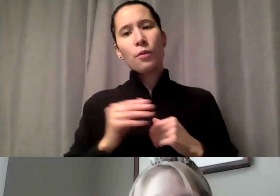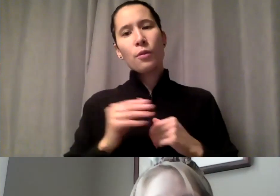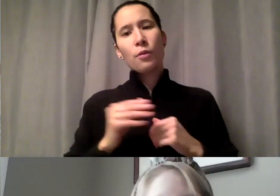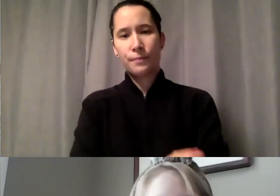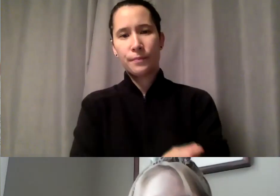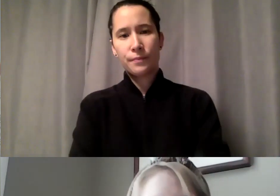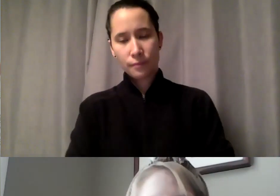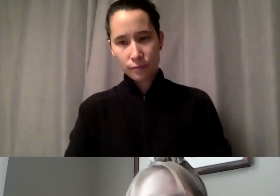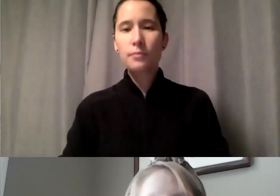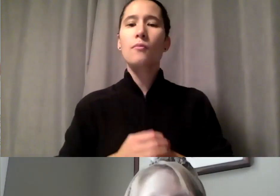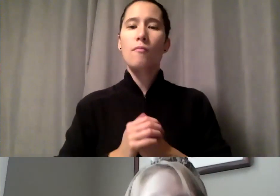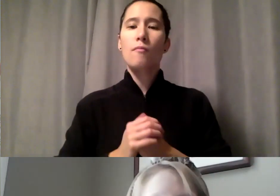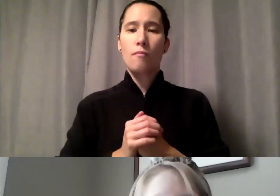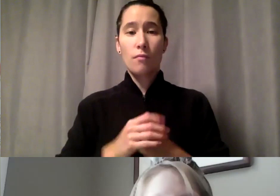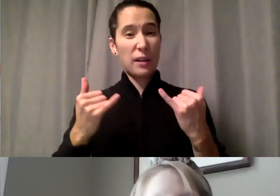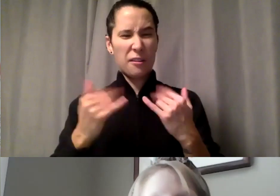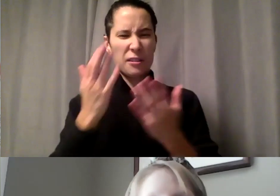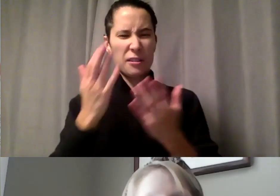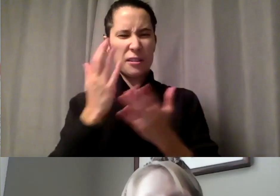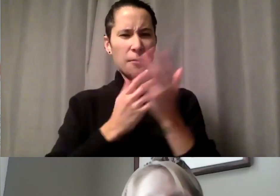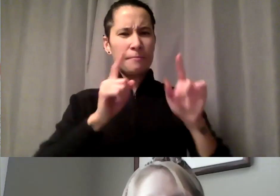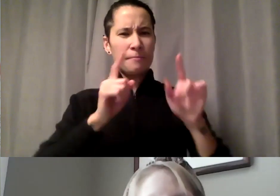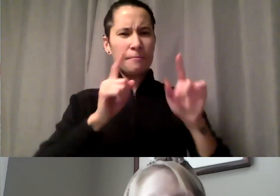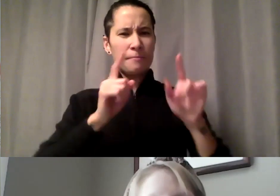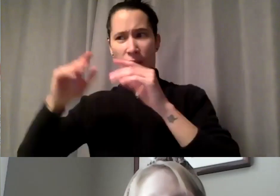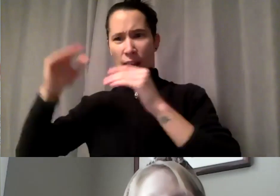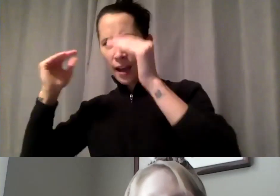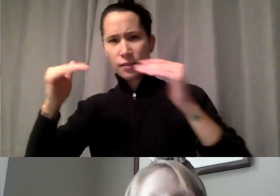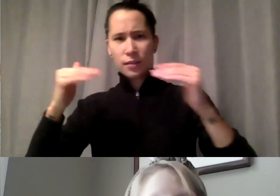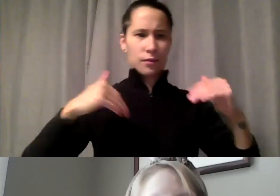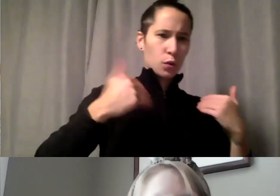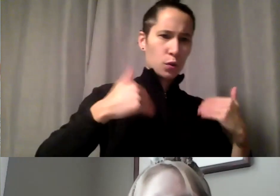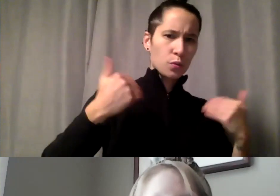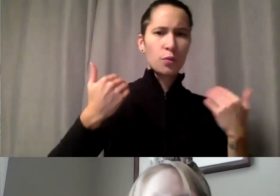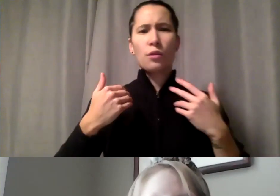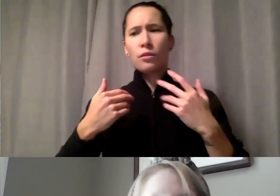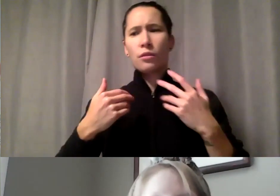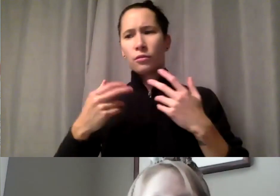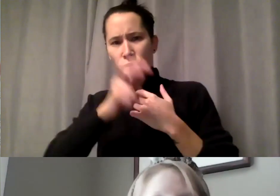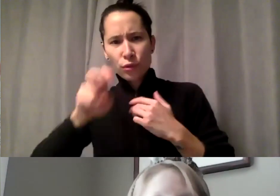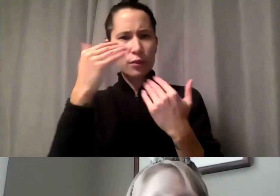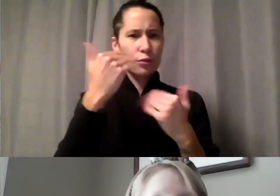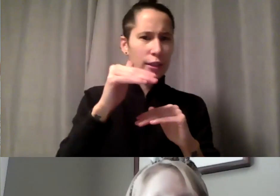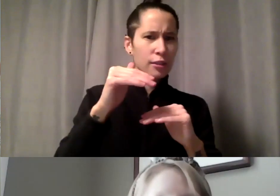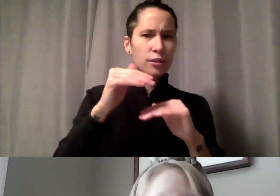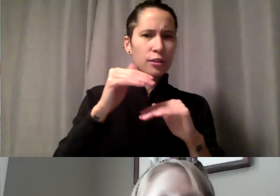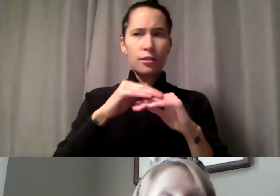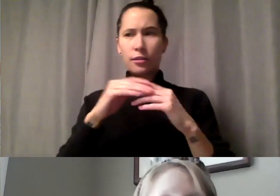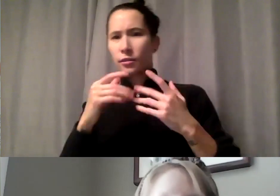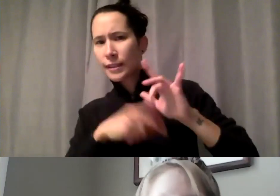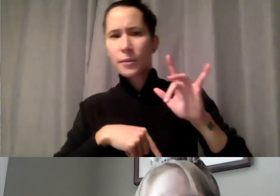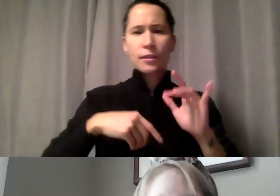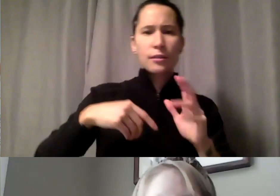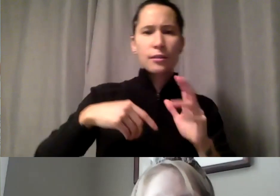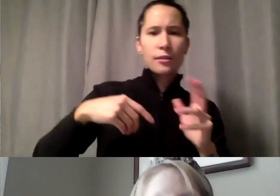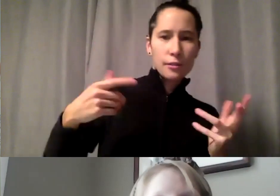there's a lot of differences right now across adult and youth, and different travel restrictions and things, exemptions that weren't in place while we